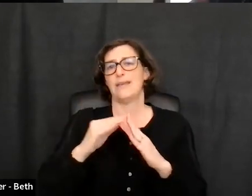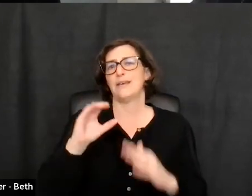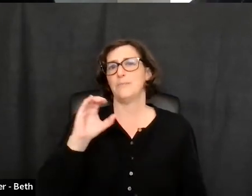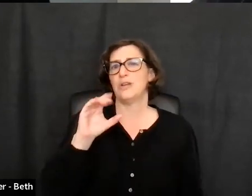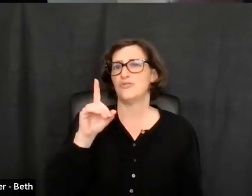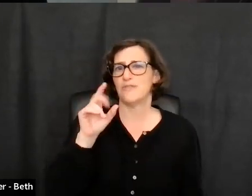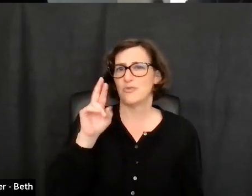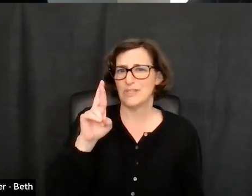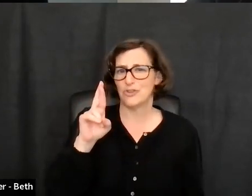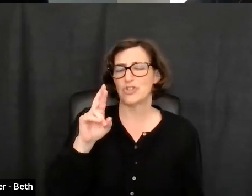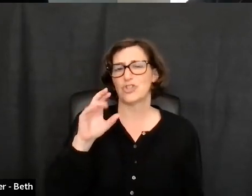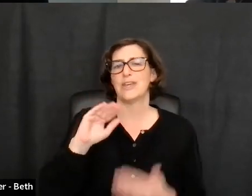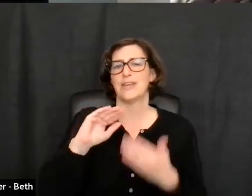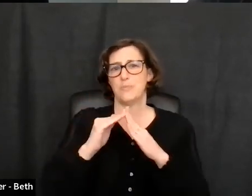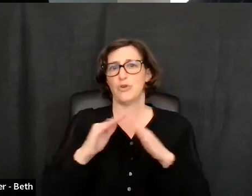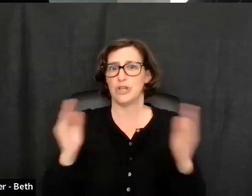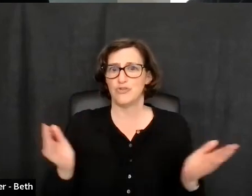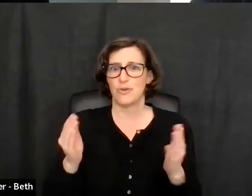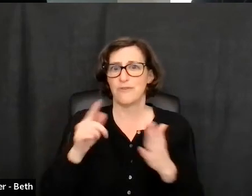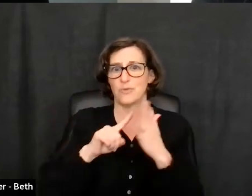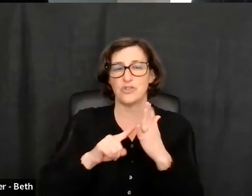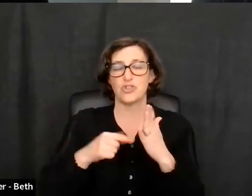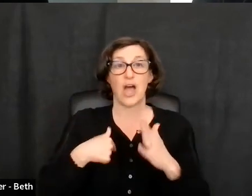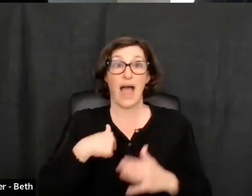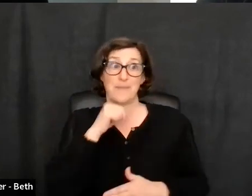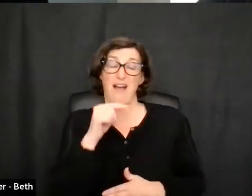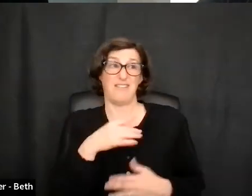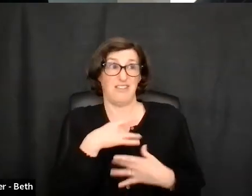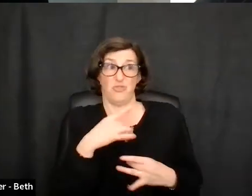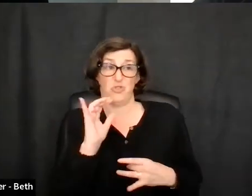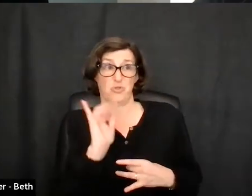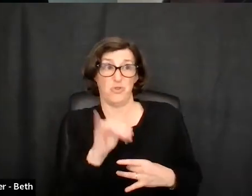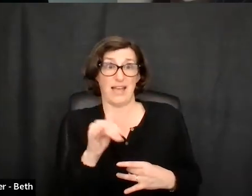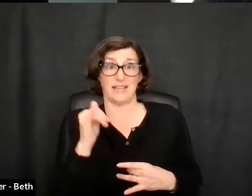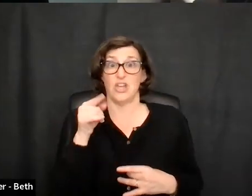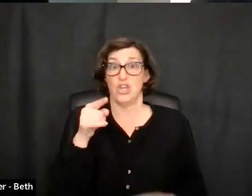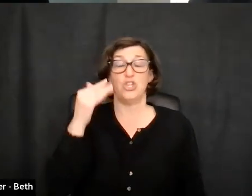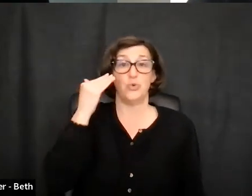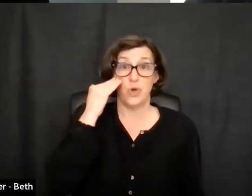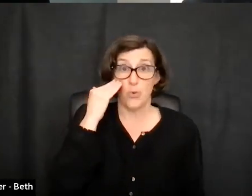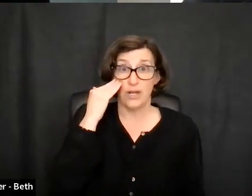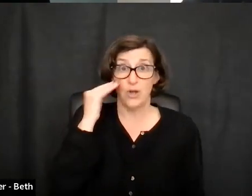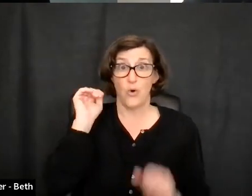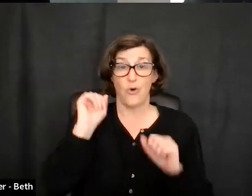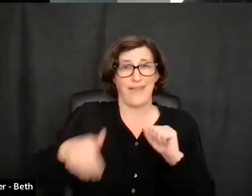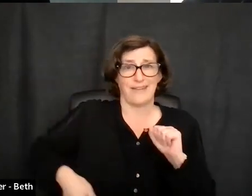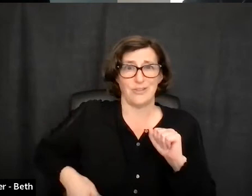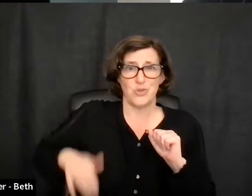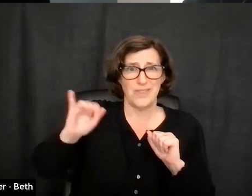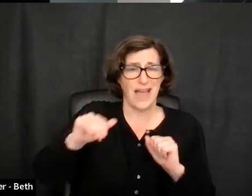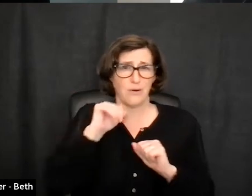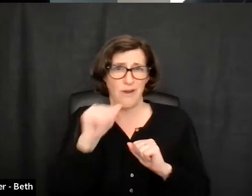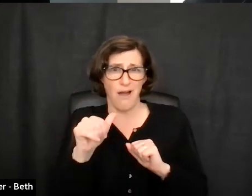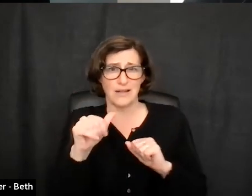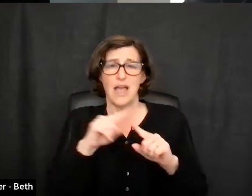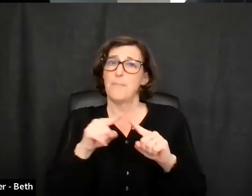really interested in making an ethical case because hopefully you all either know it or hopefully can intuit it. But, you know,